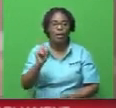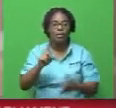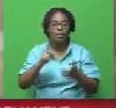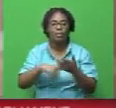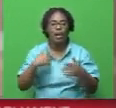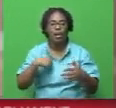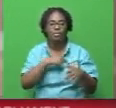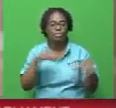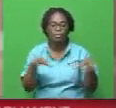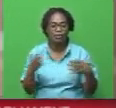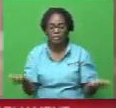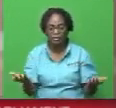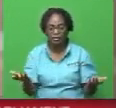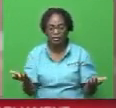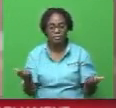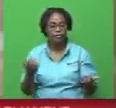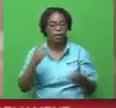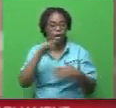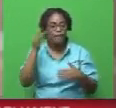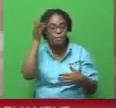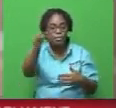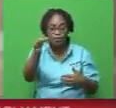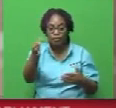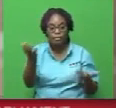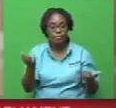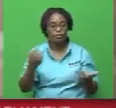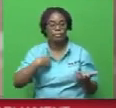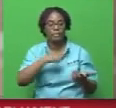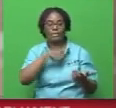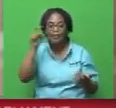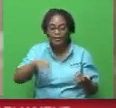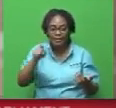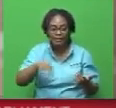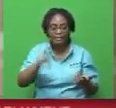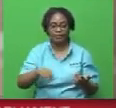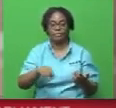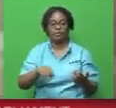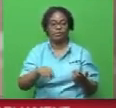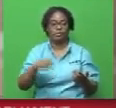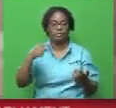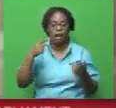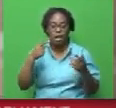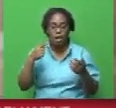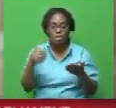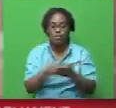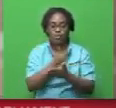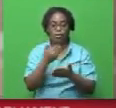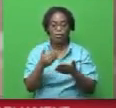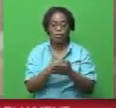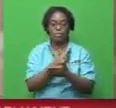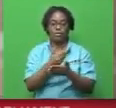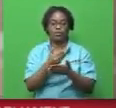moving forward with this? We need a modern criminal justice system based on DNA analysis, based on